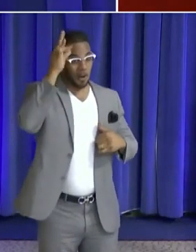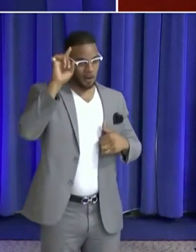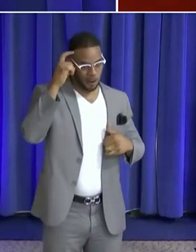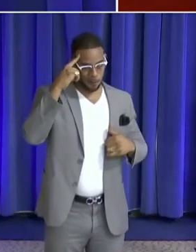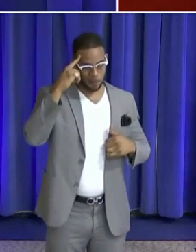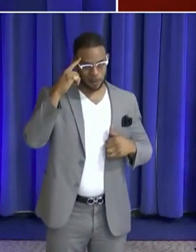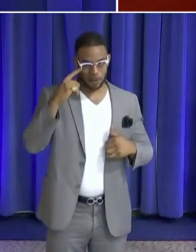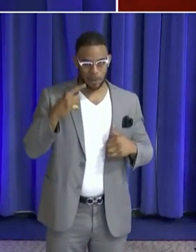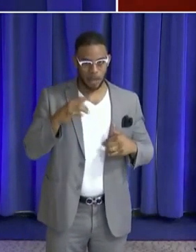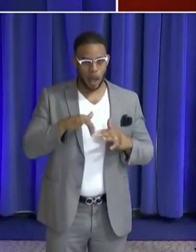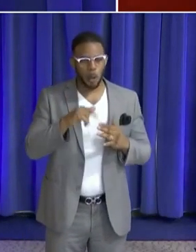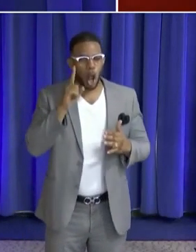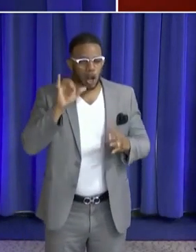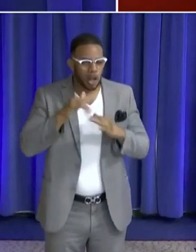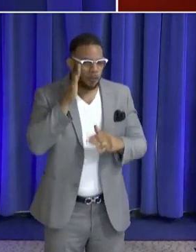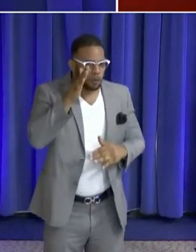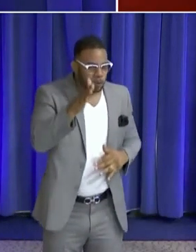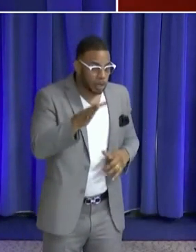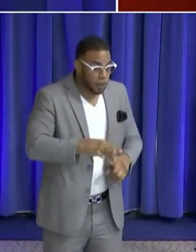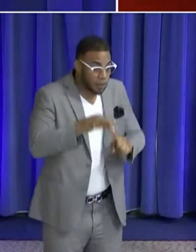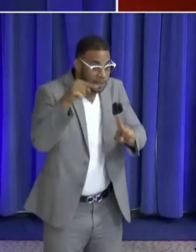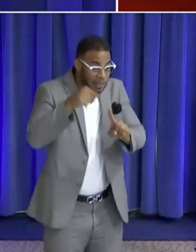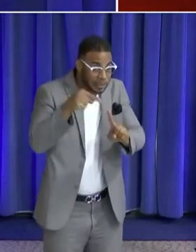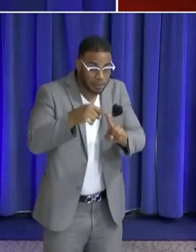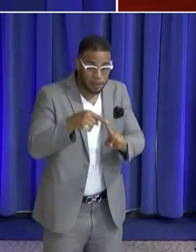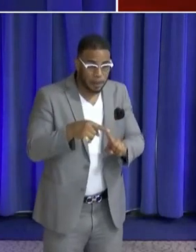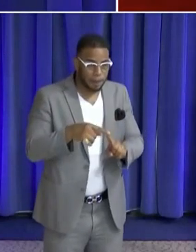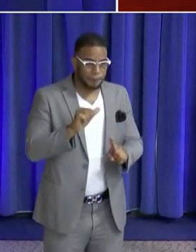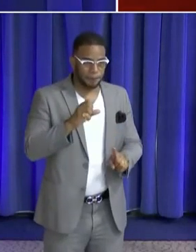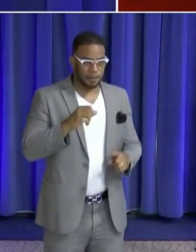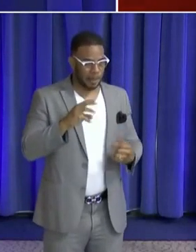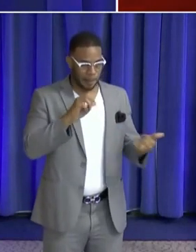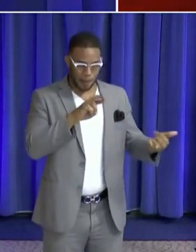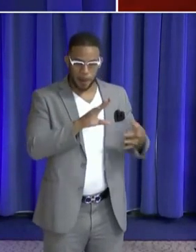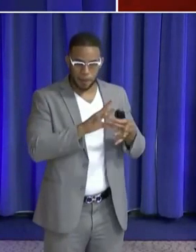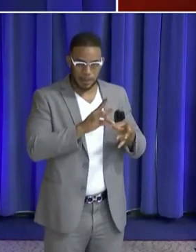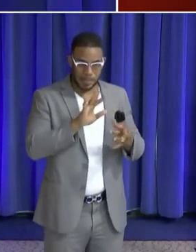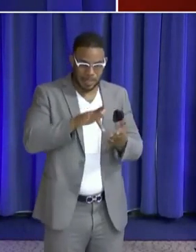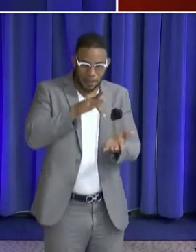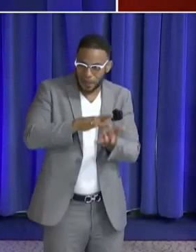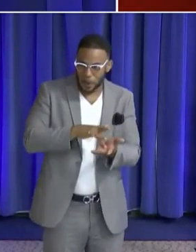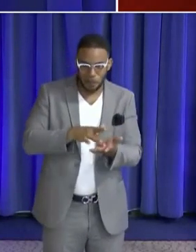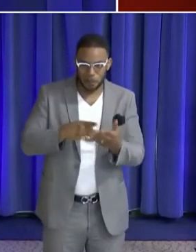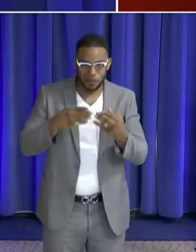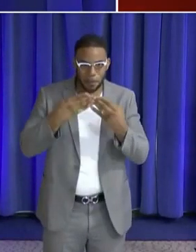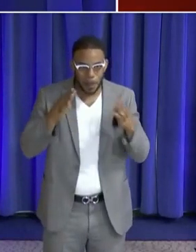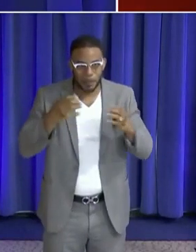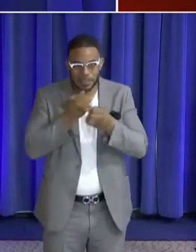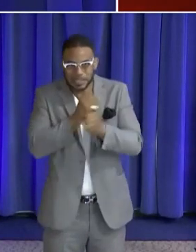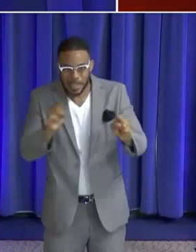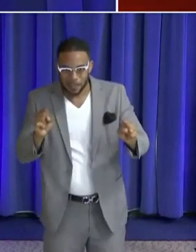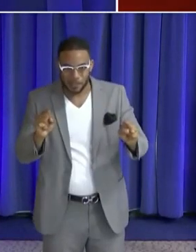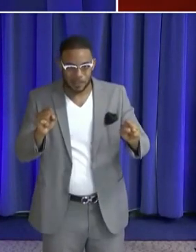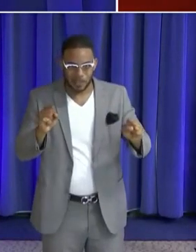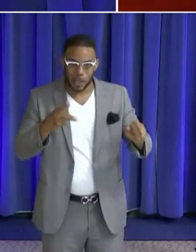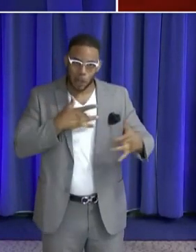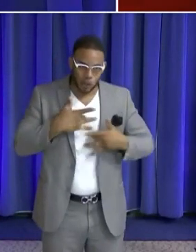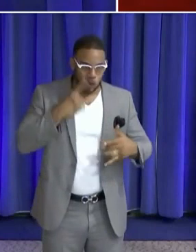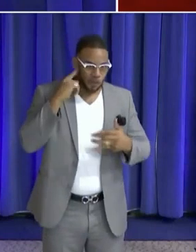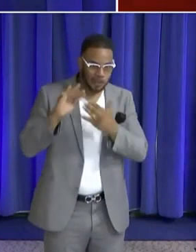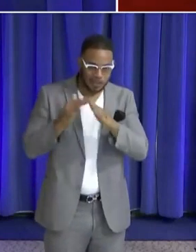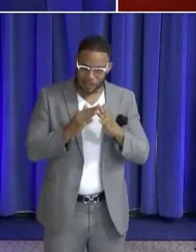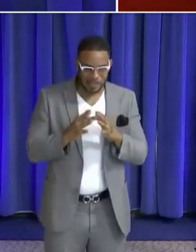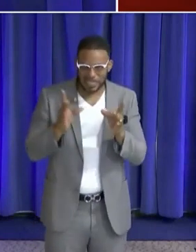into the future, particularly as the mayor mentioned, in the middle of a public safety concern for the